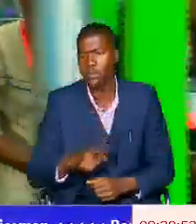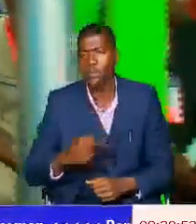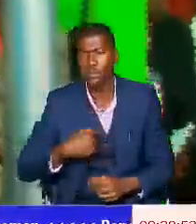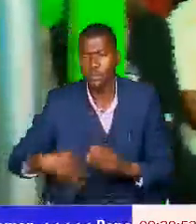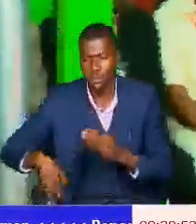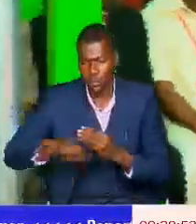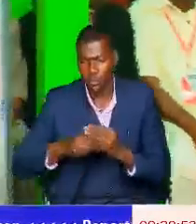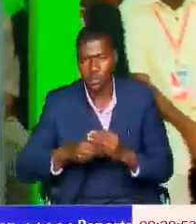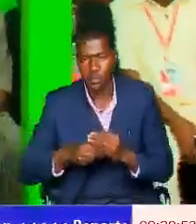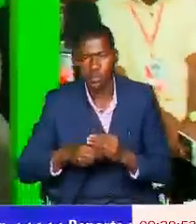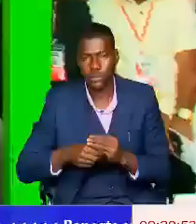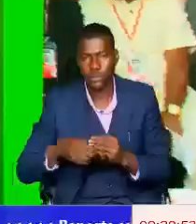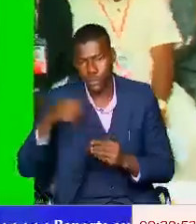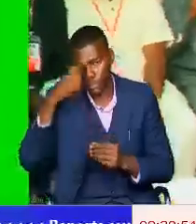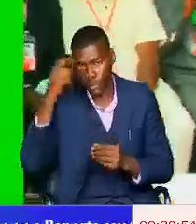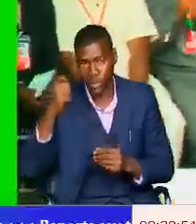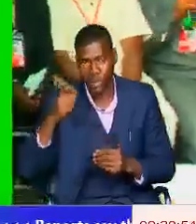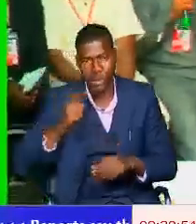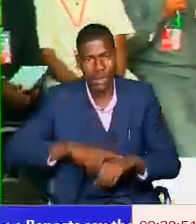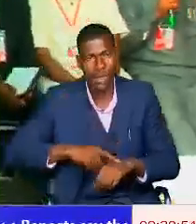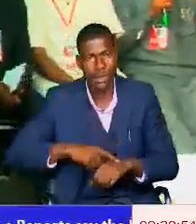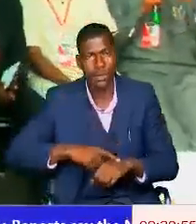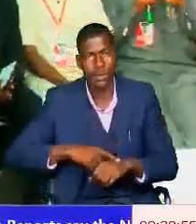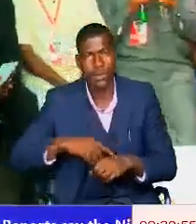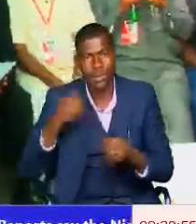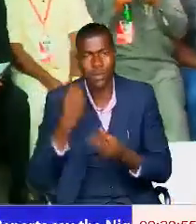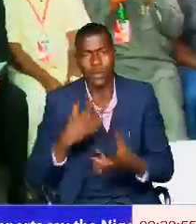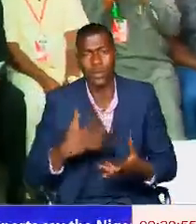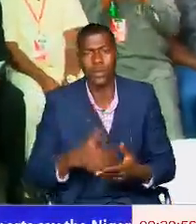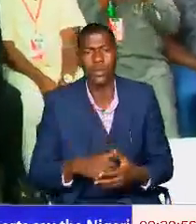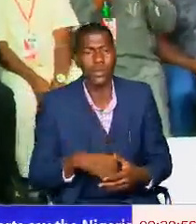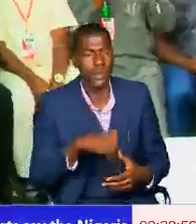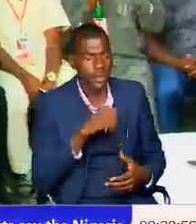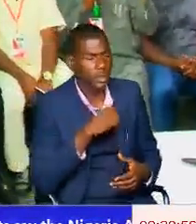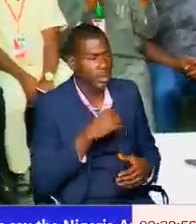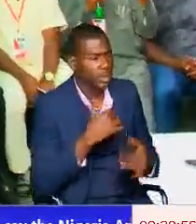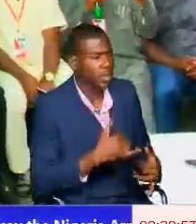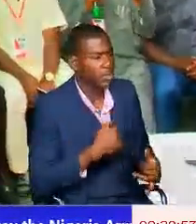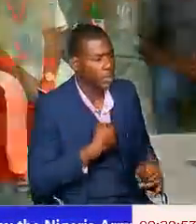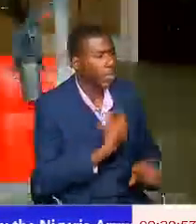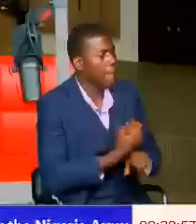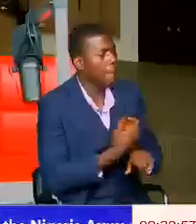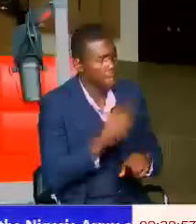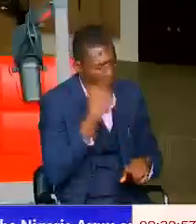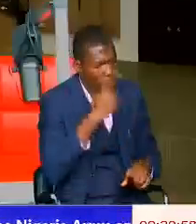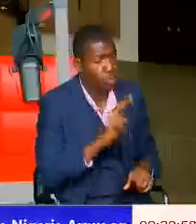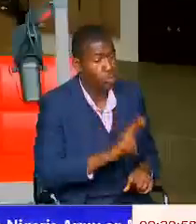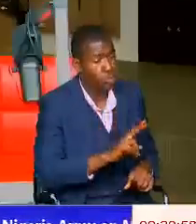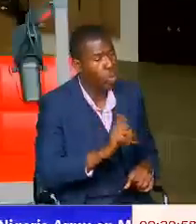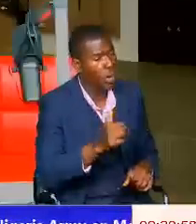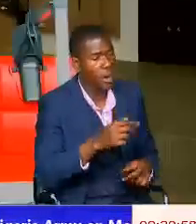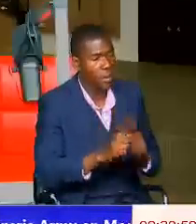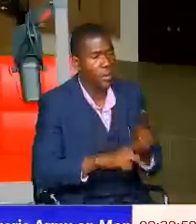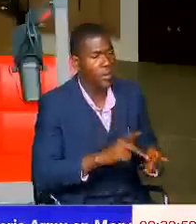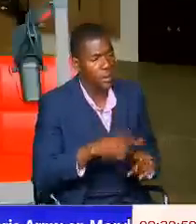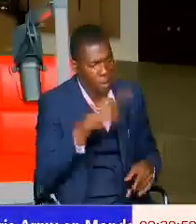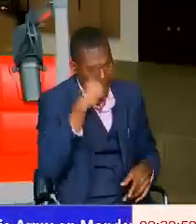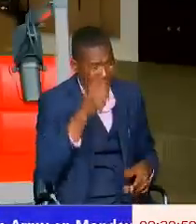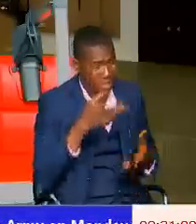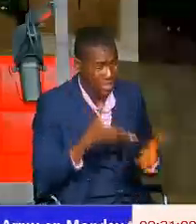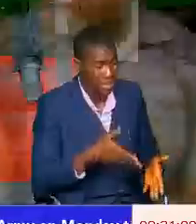time begins signal again. Not the only one. I don't beg for two other people. Because this human rights